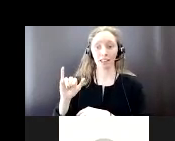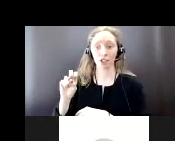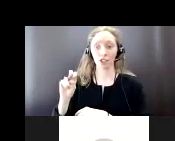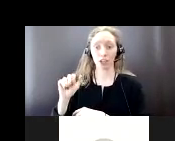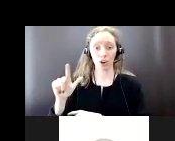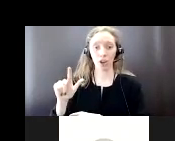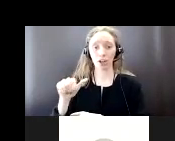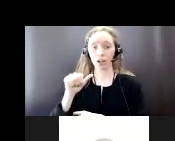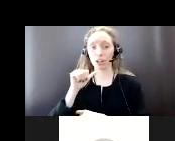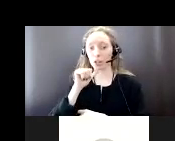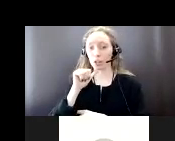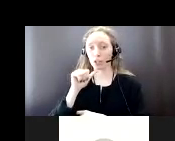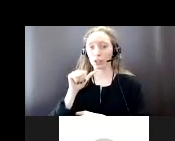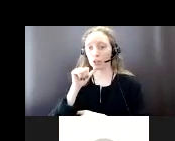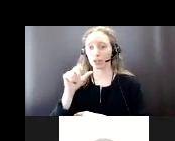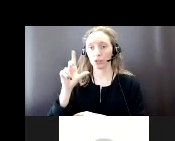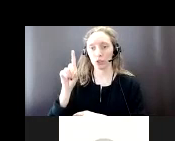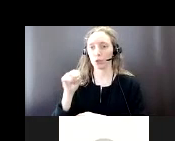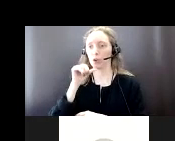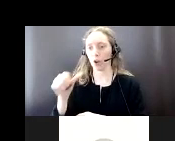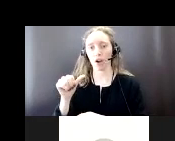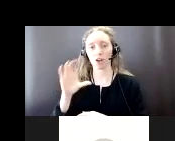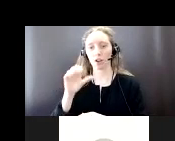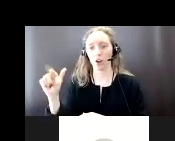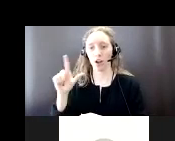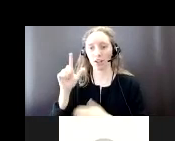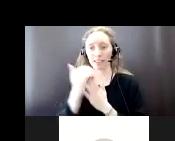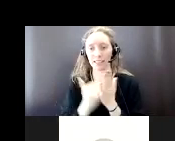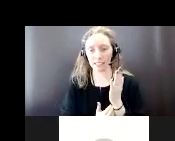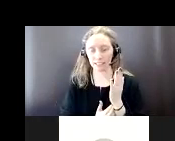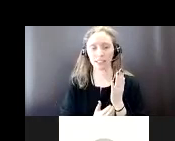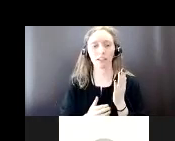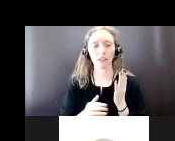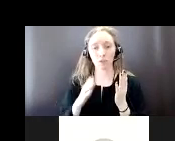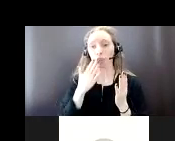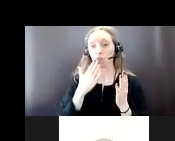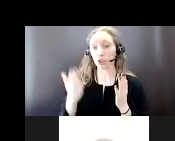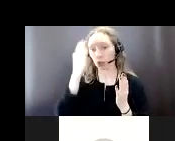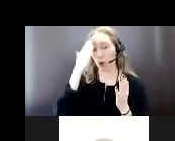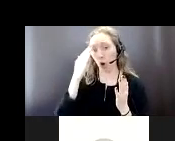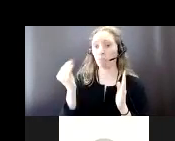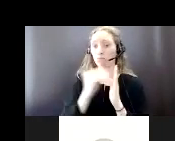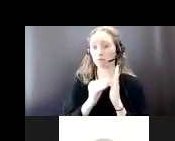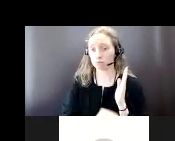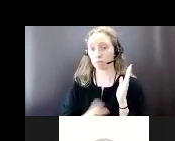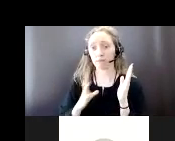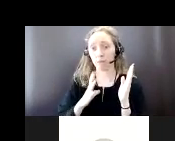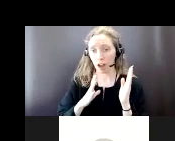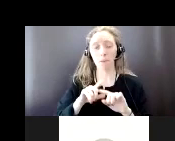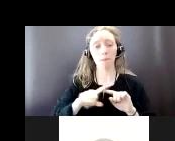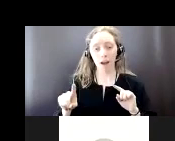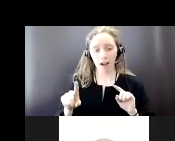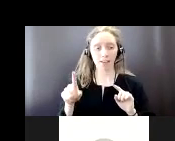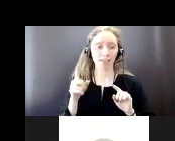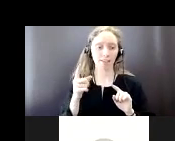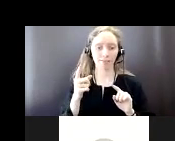to be bothered. But it's important to note that it won't protect you from fraudulent phone calls coming in. So, you know, obviously